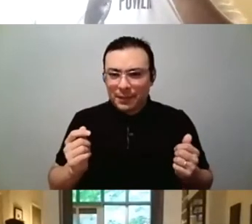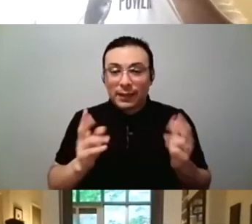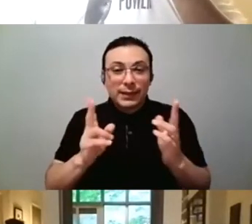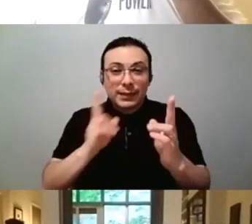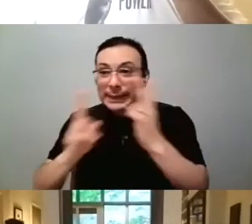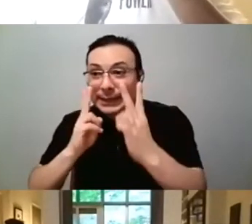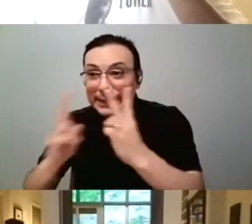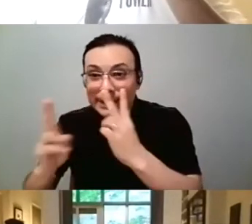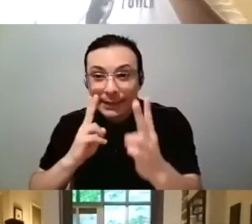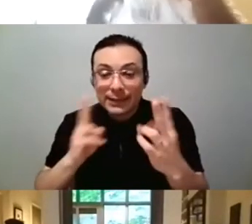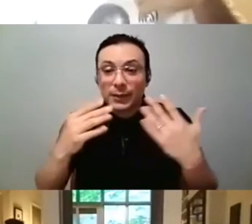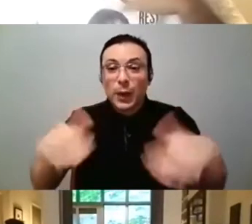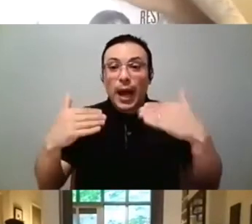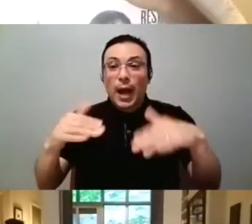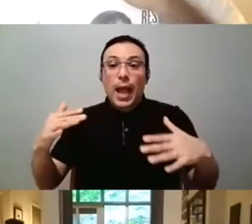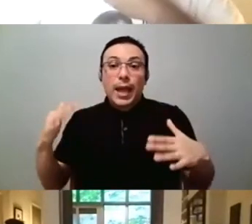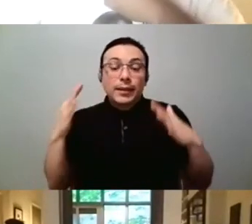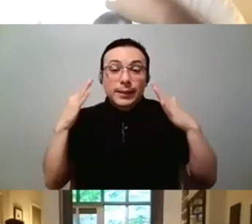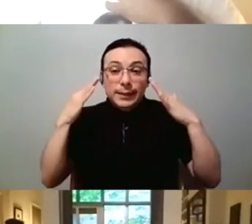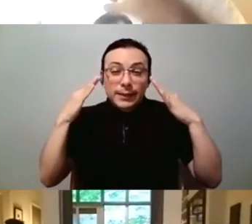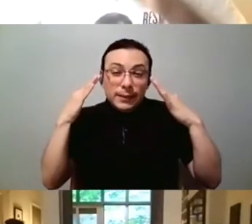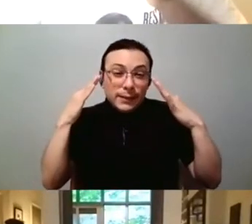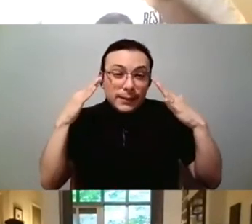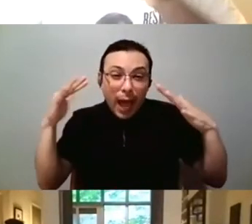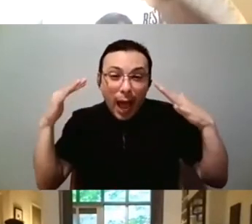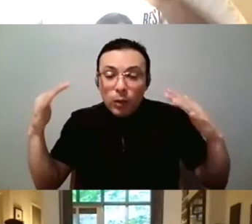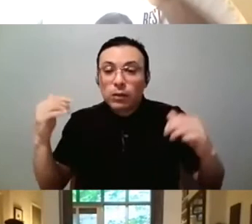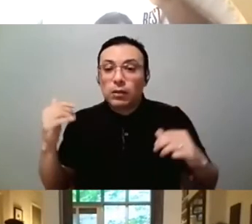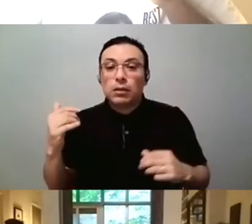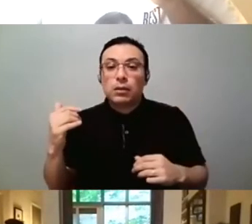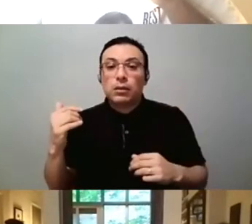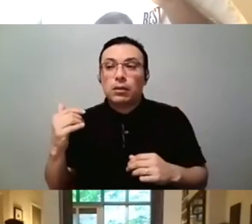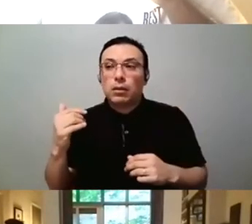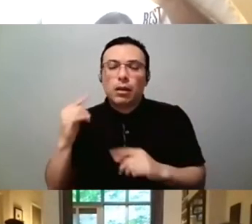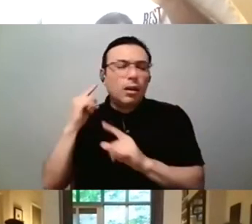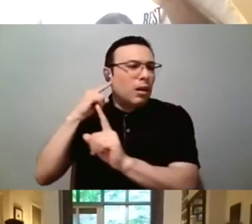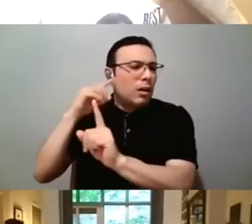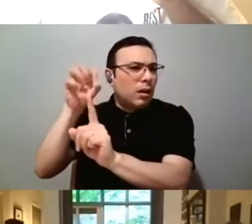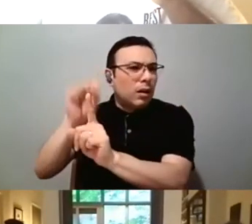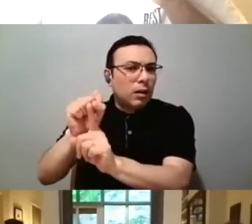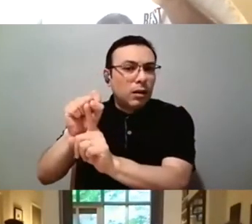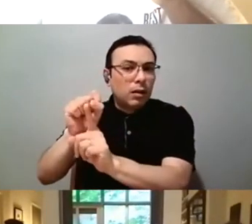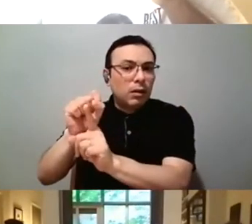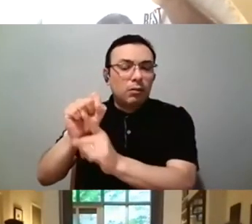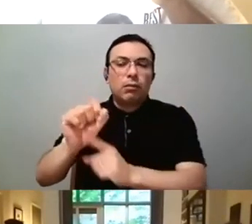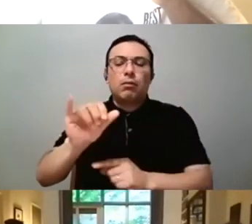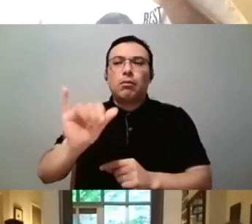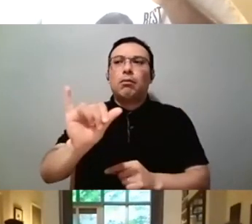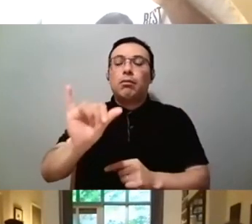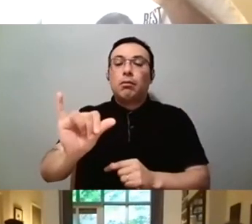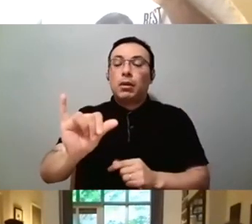can't let go of is what would happen. Heather we instead of imagining that.